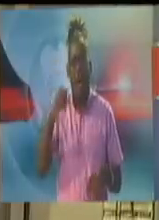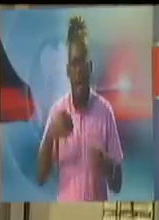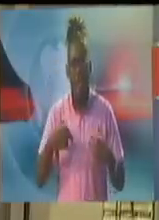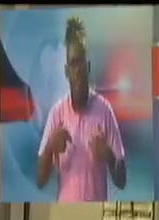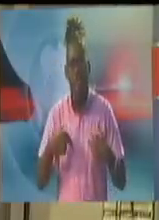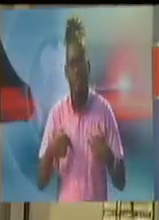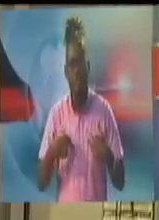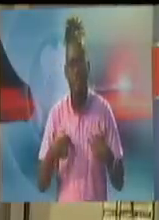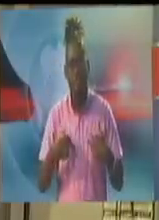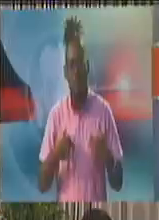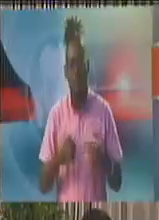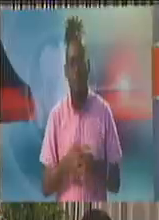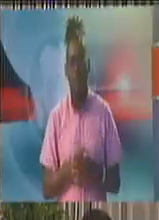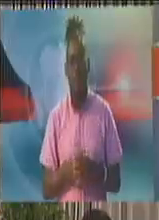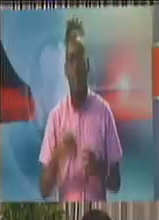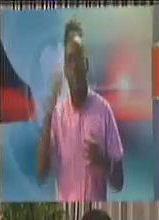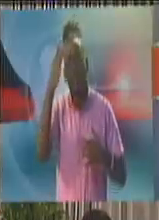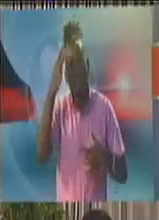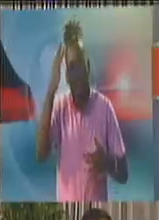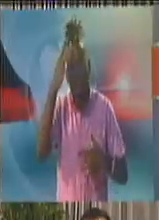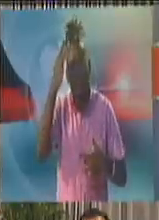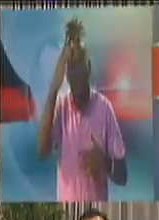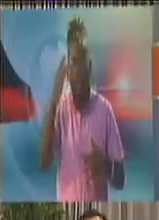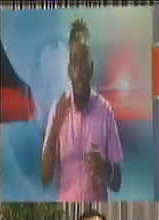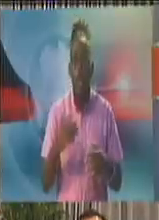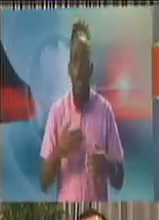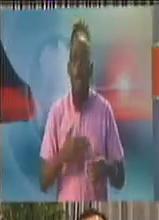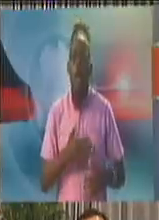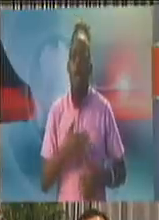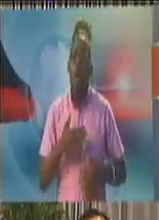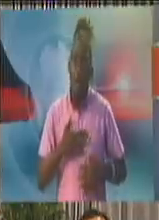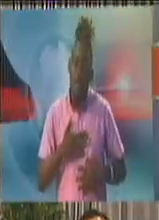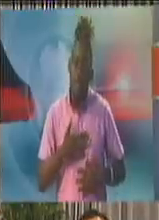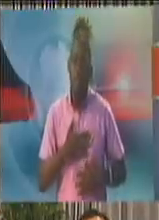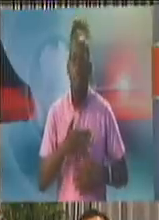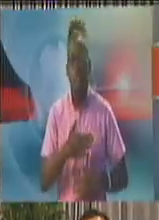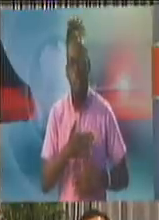hopefully. Thank you. Prior, ACP News.